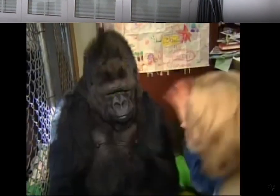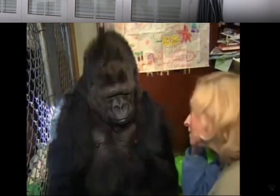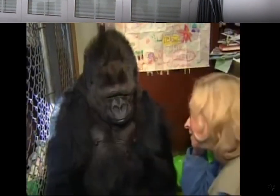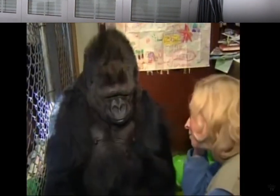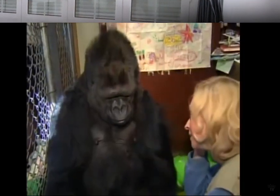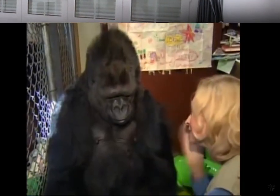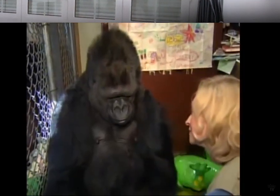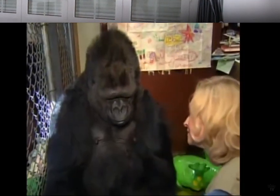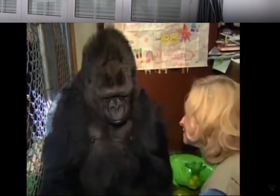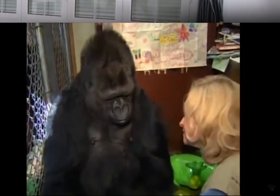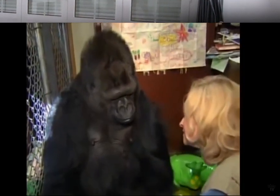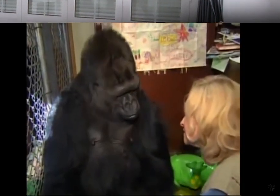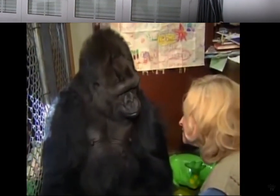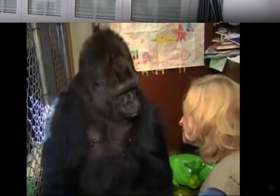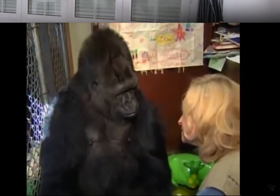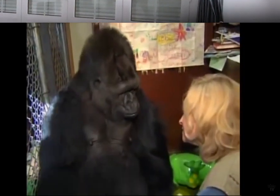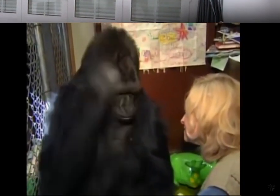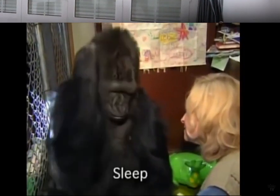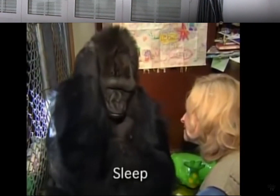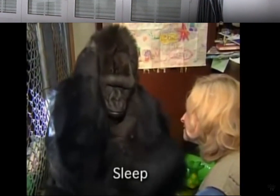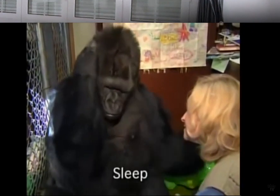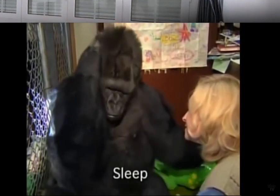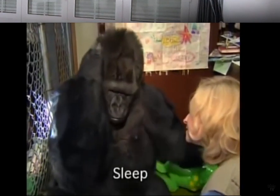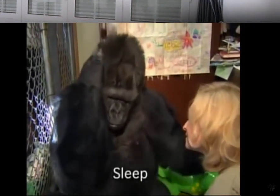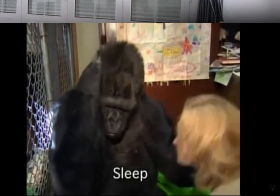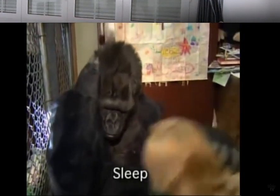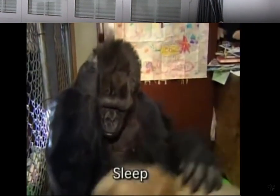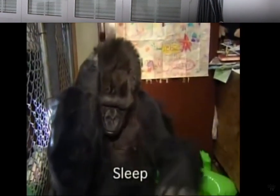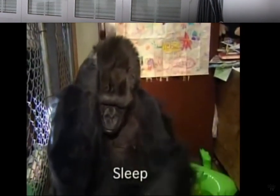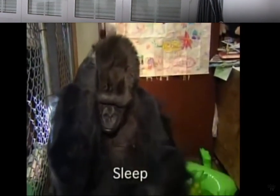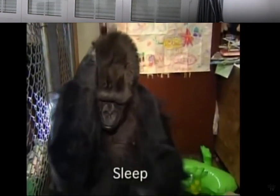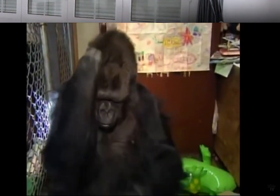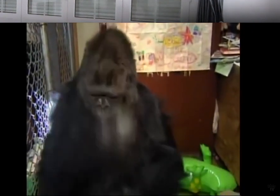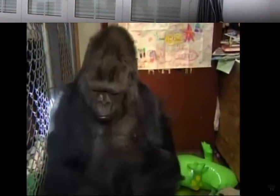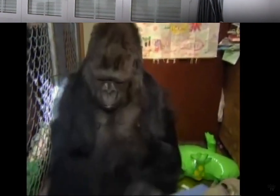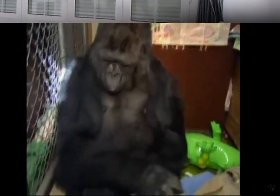Do you sleep? Oh my God.